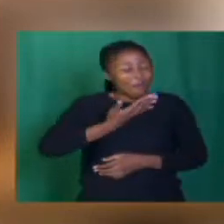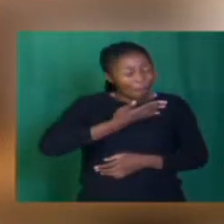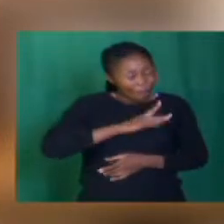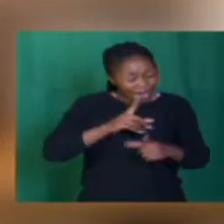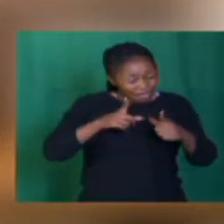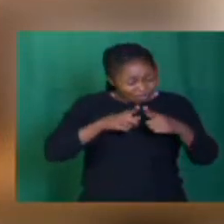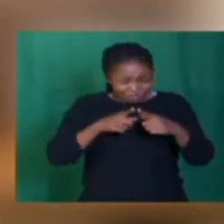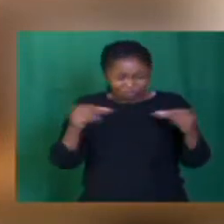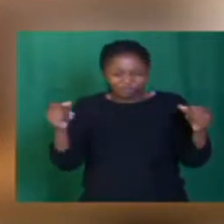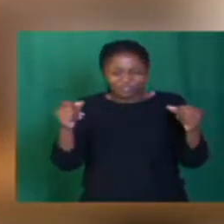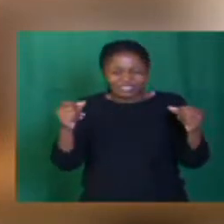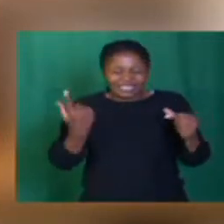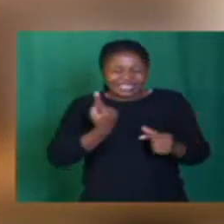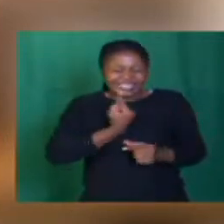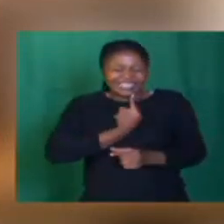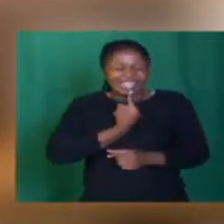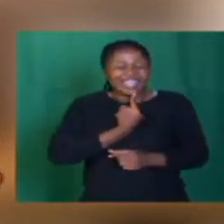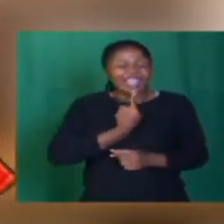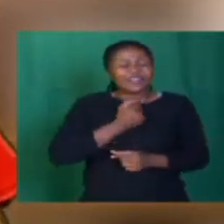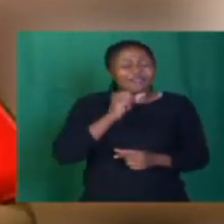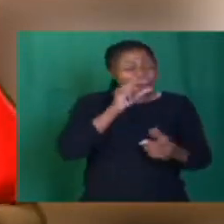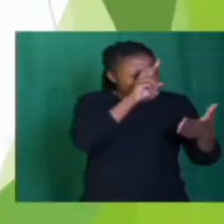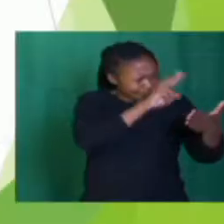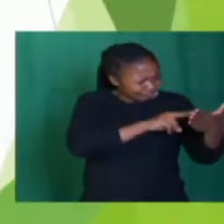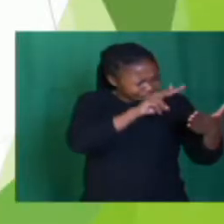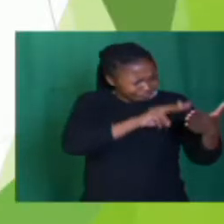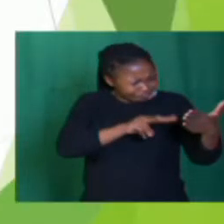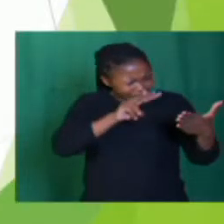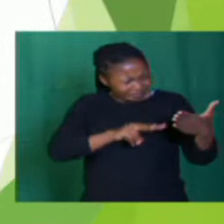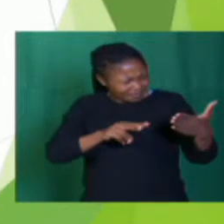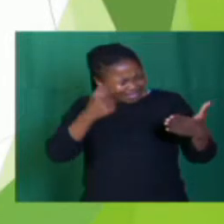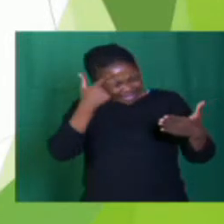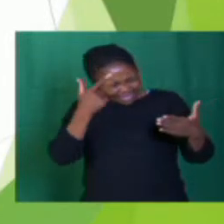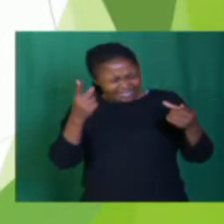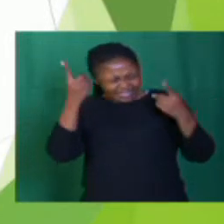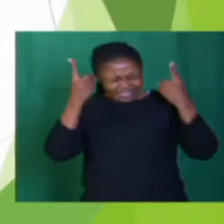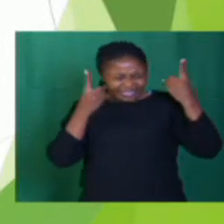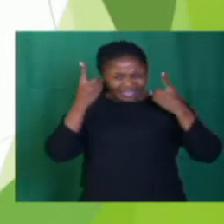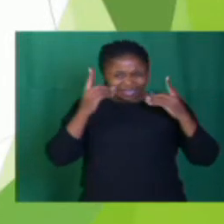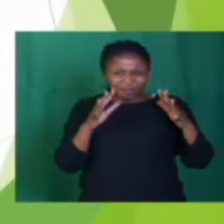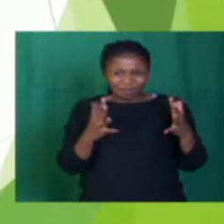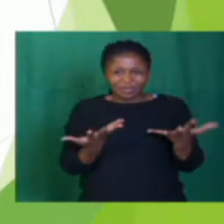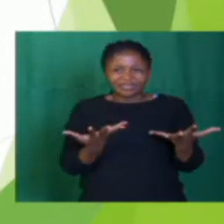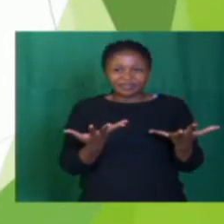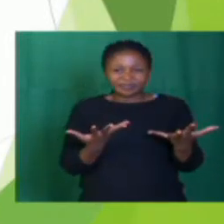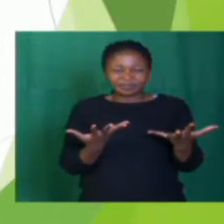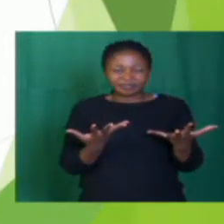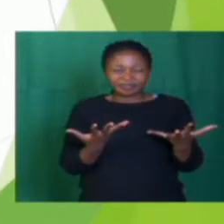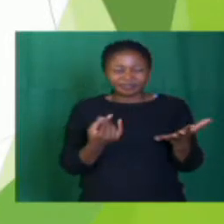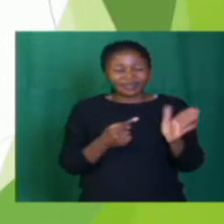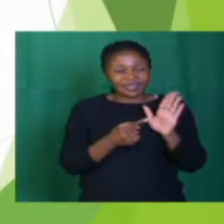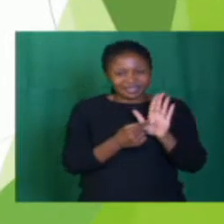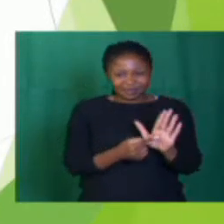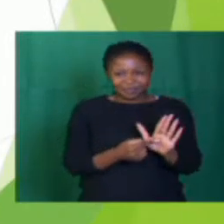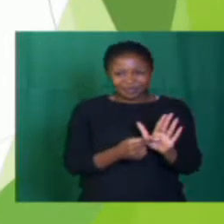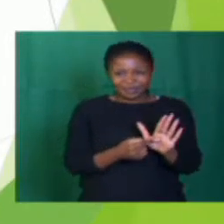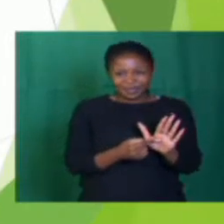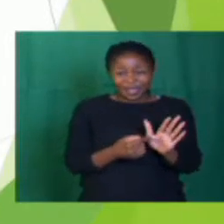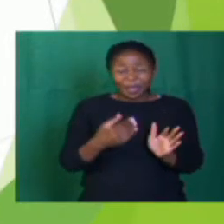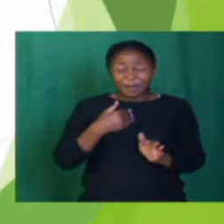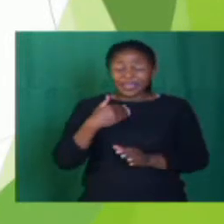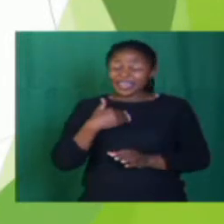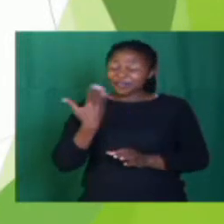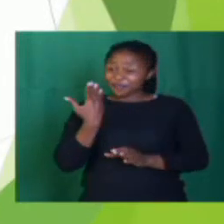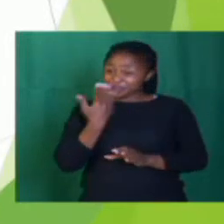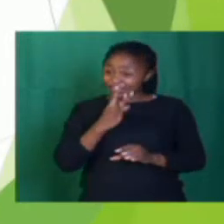am discussing? This is how it reads. As articulated above, it is very critical